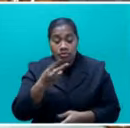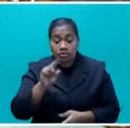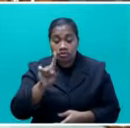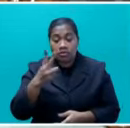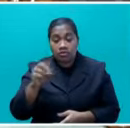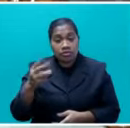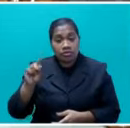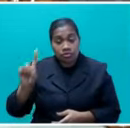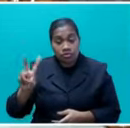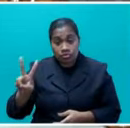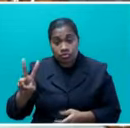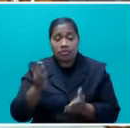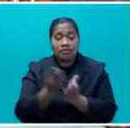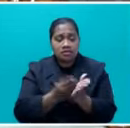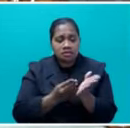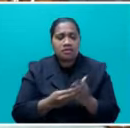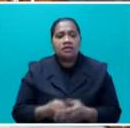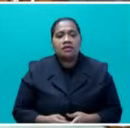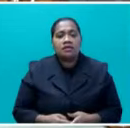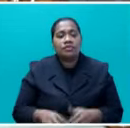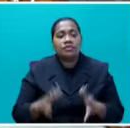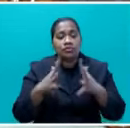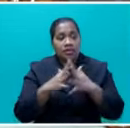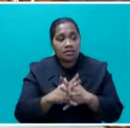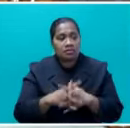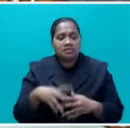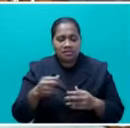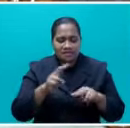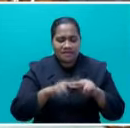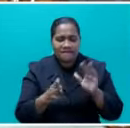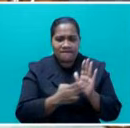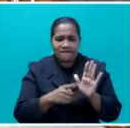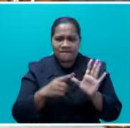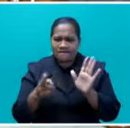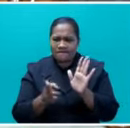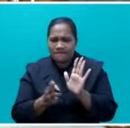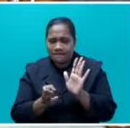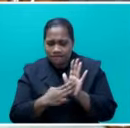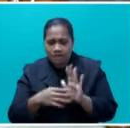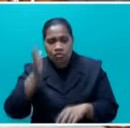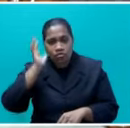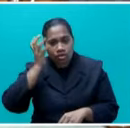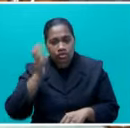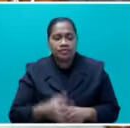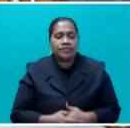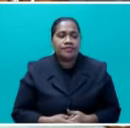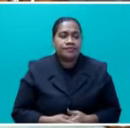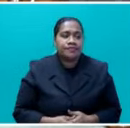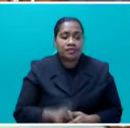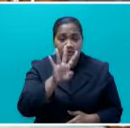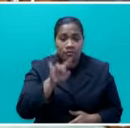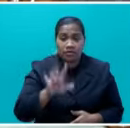2021-2022 national budget, Walesi is well placed for the deployment of FM radio network. The $4.5 million allocation to Walesi will fund